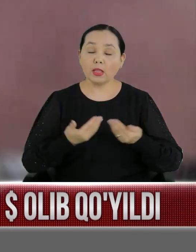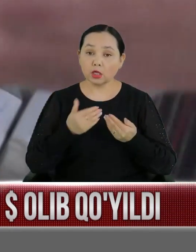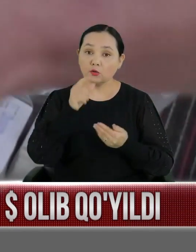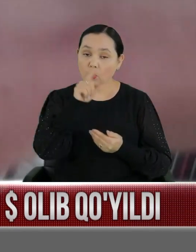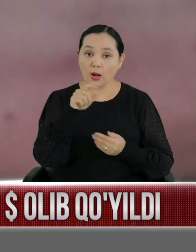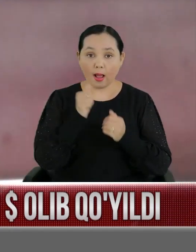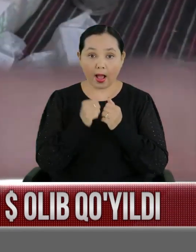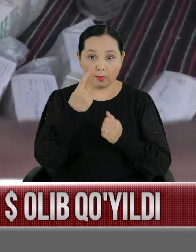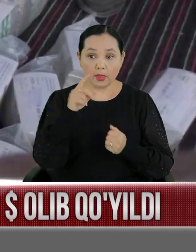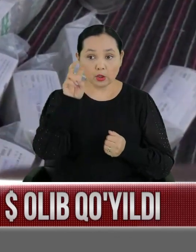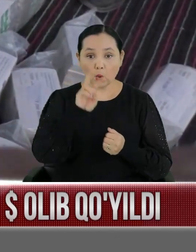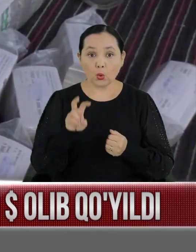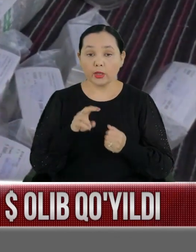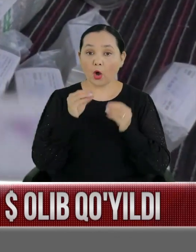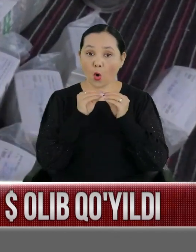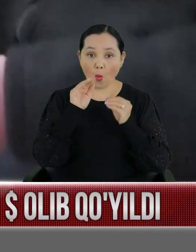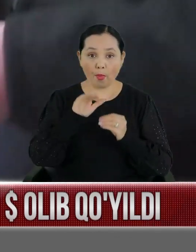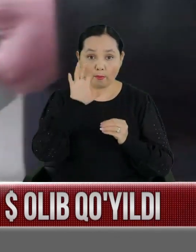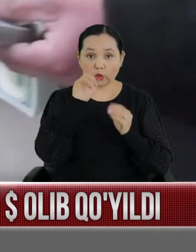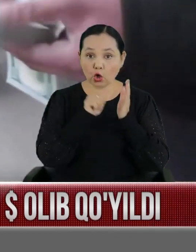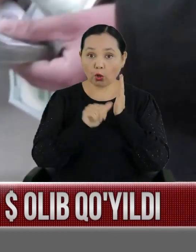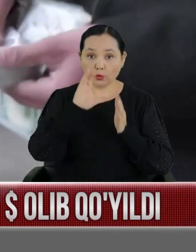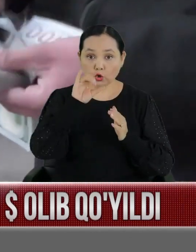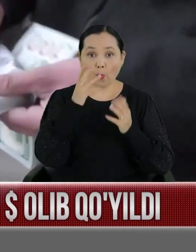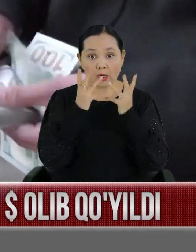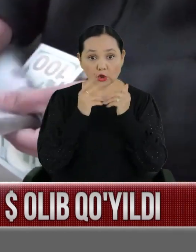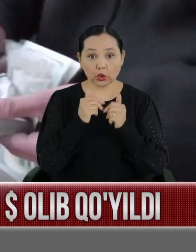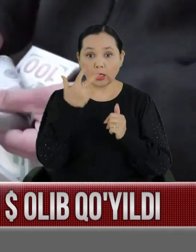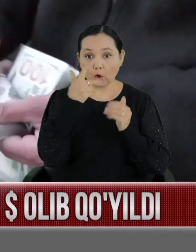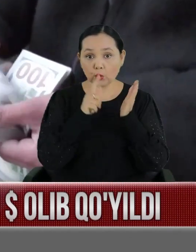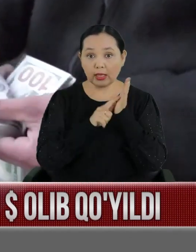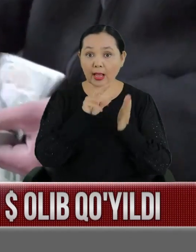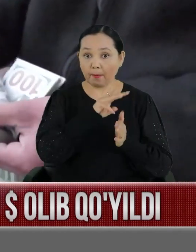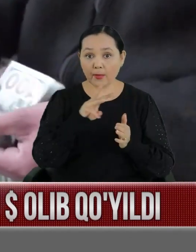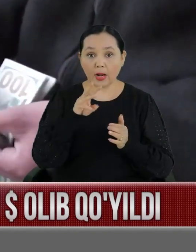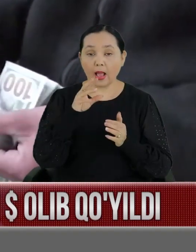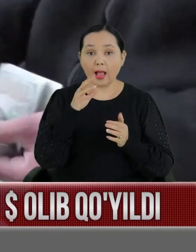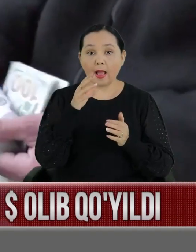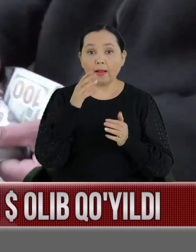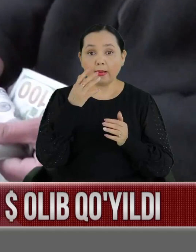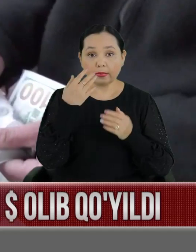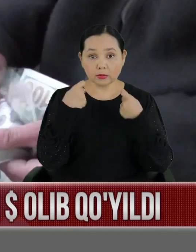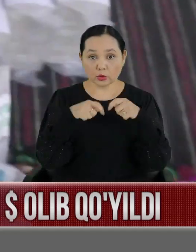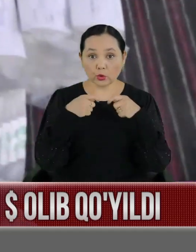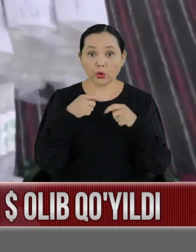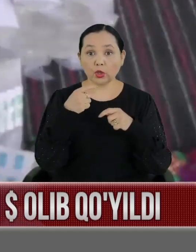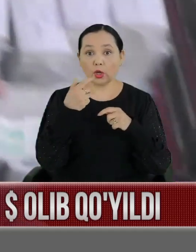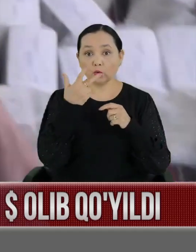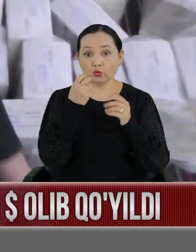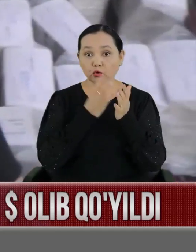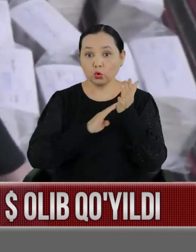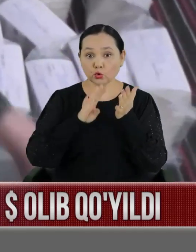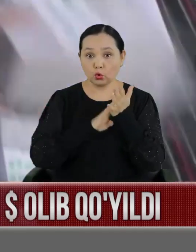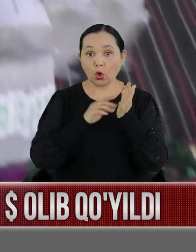fuqaro har bir AQSh dollarini 10560 so'mdan hisoblab 37850 AQSh dollarini 399